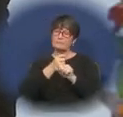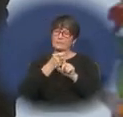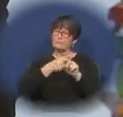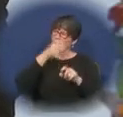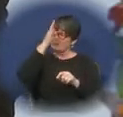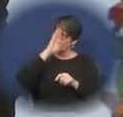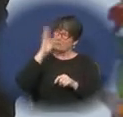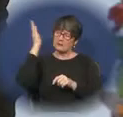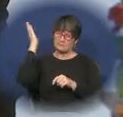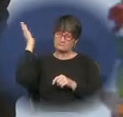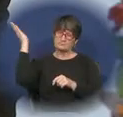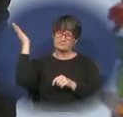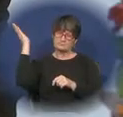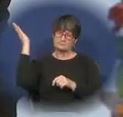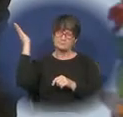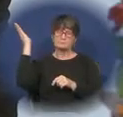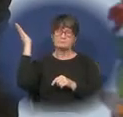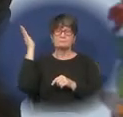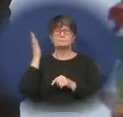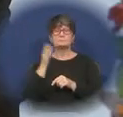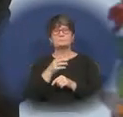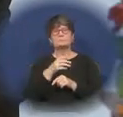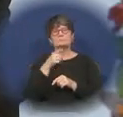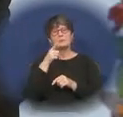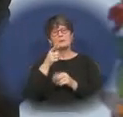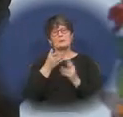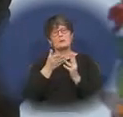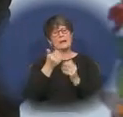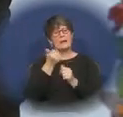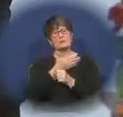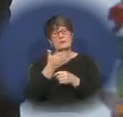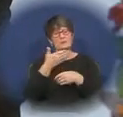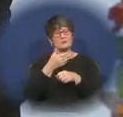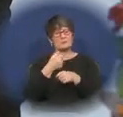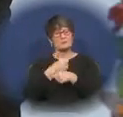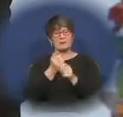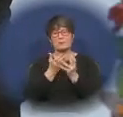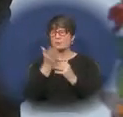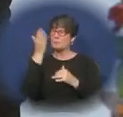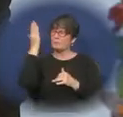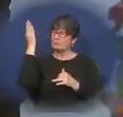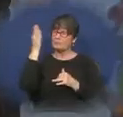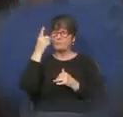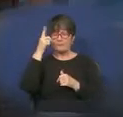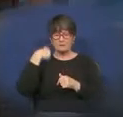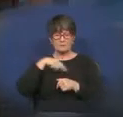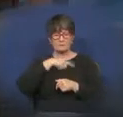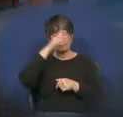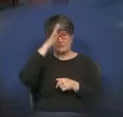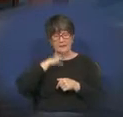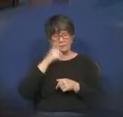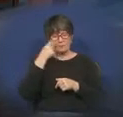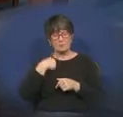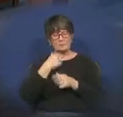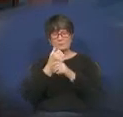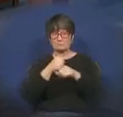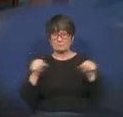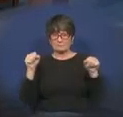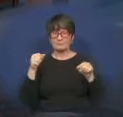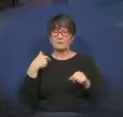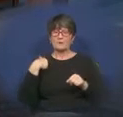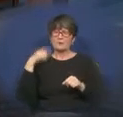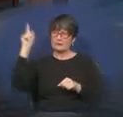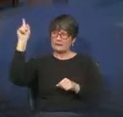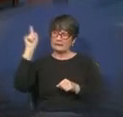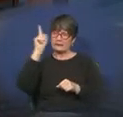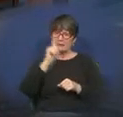made, consubstantial with the Father. Through him all things were made. For us men and for our salvation, he